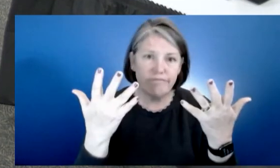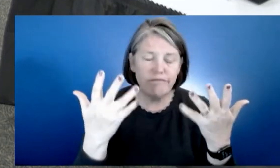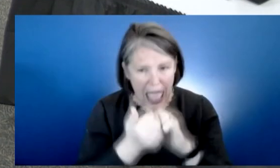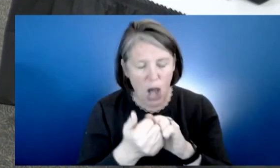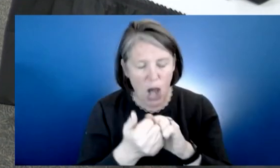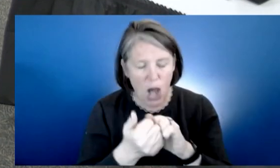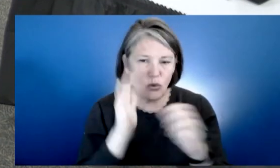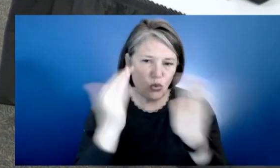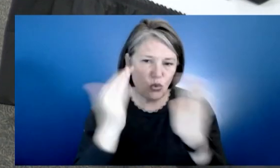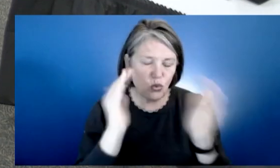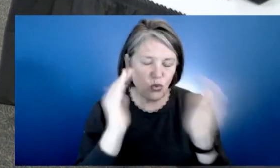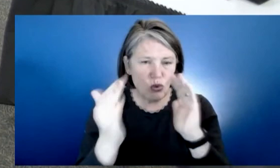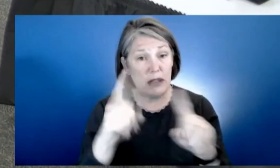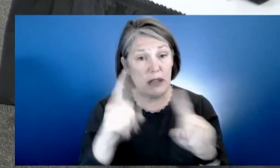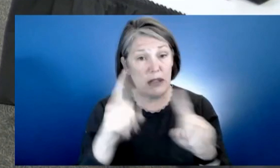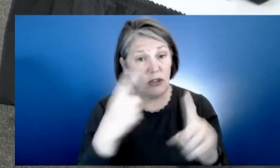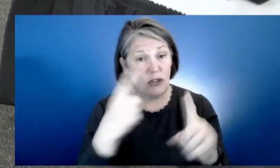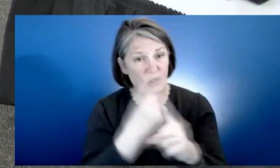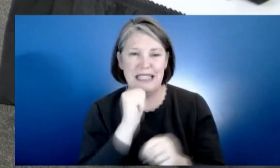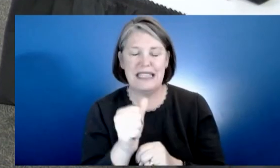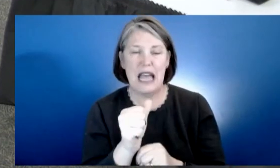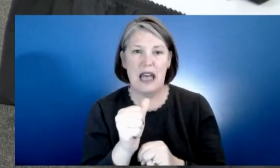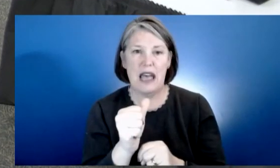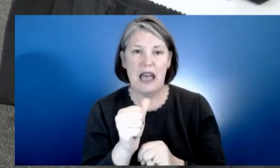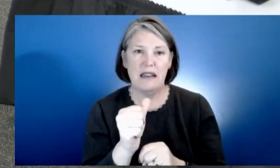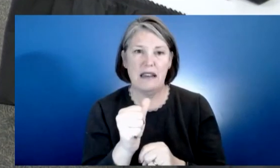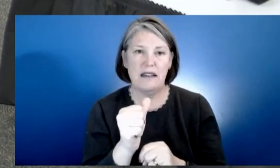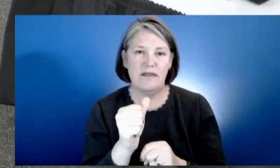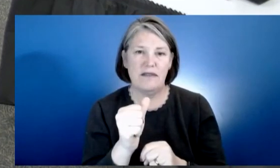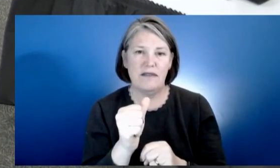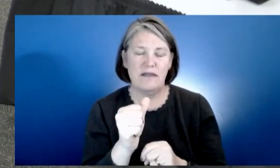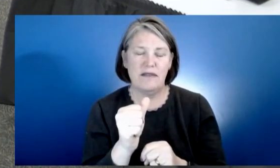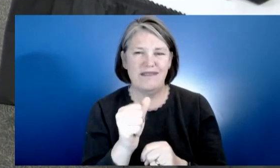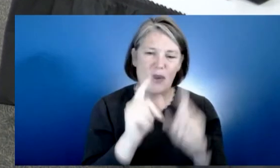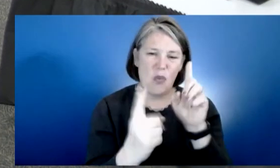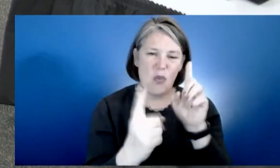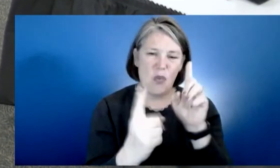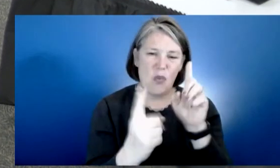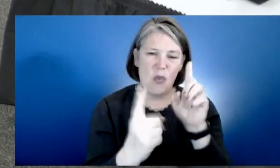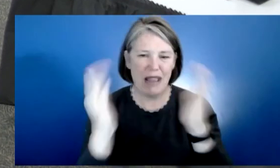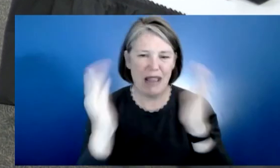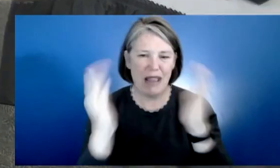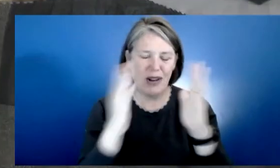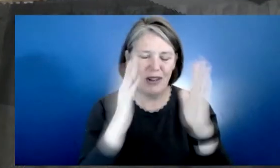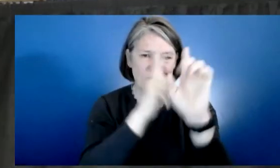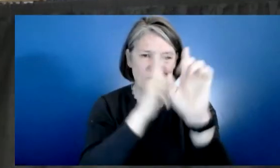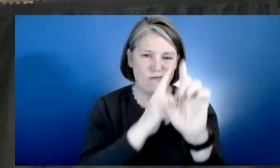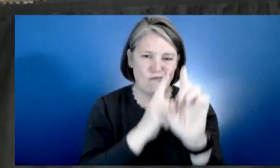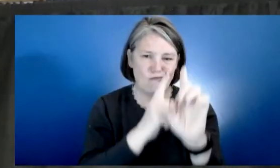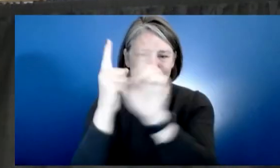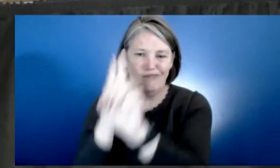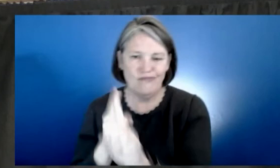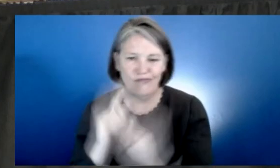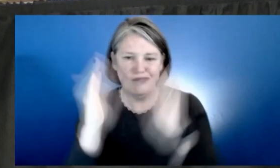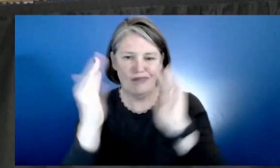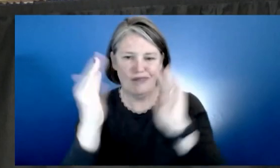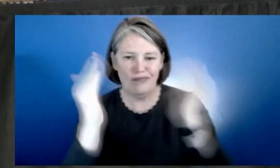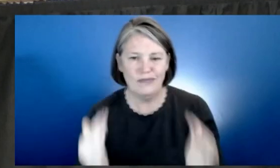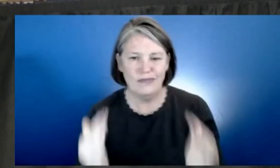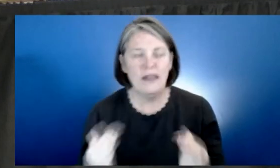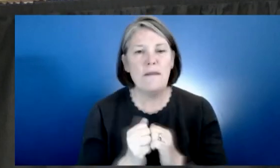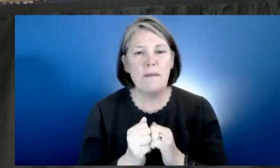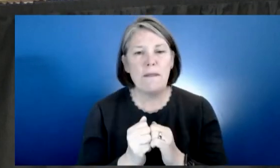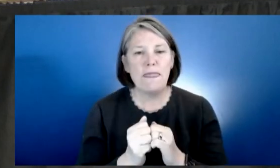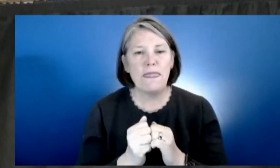not necessarily lending very well to a one-to-one comparison. Megan, these are both the CHA and the